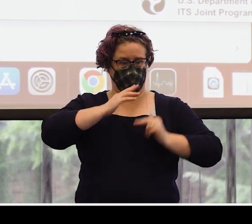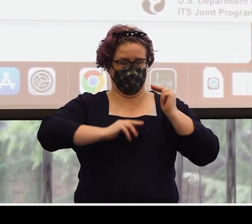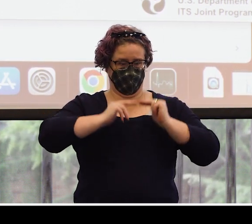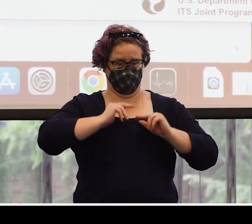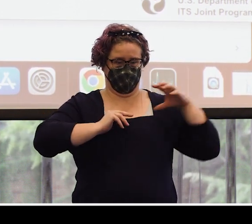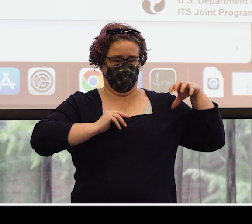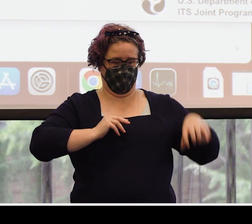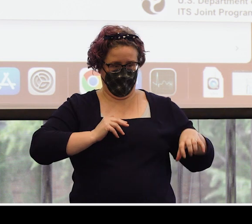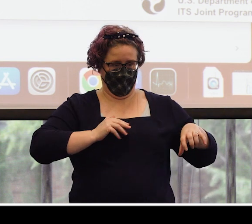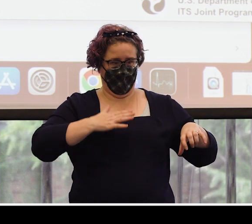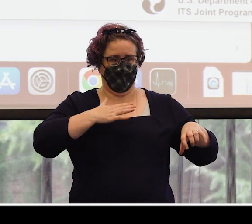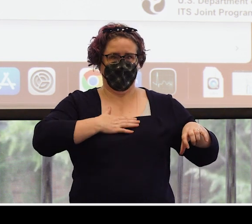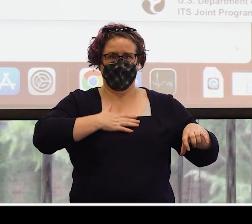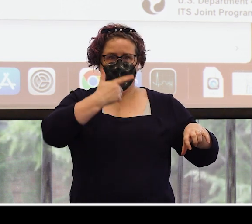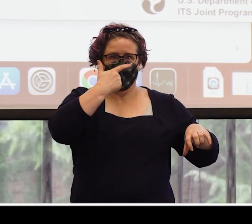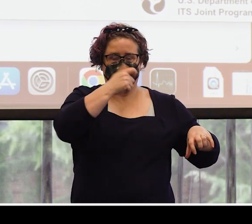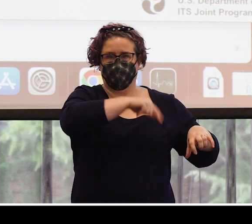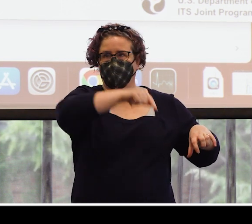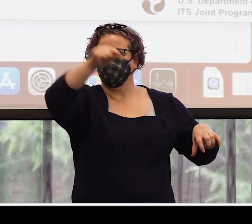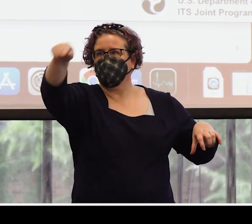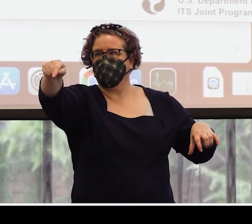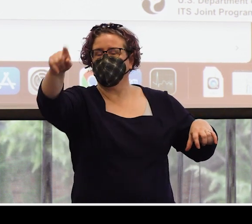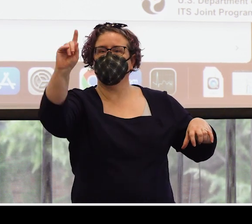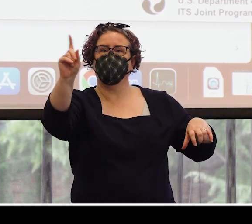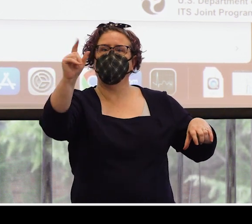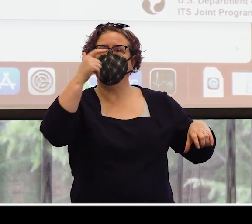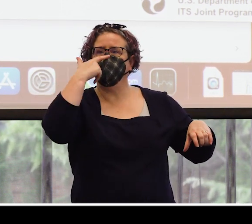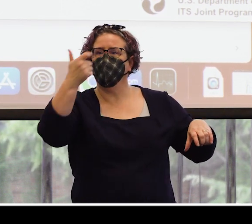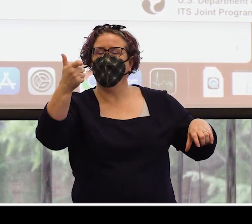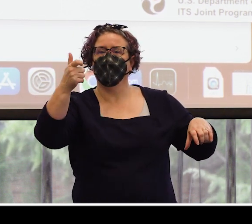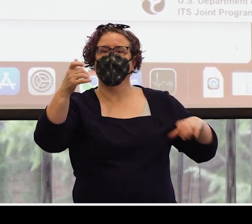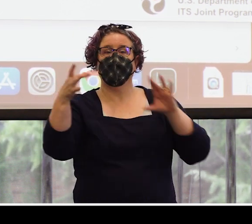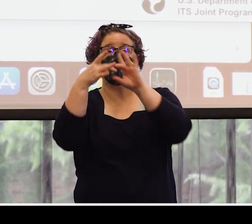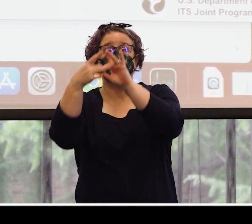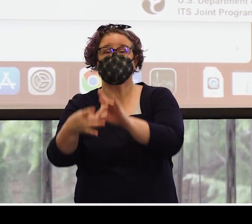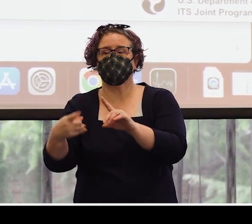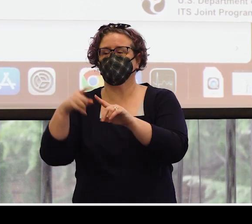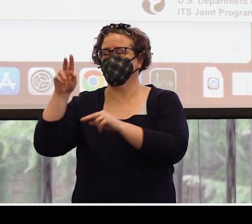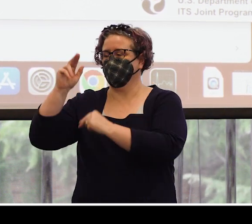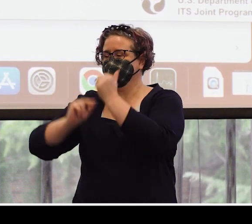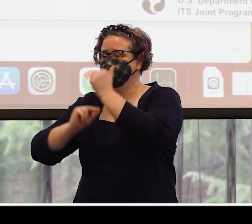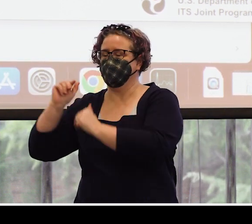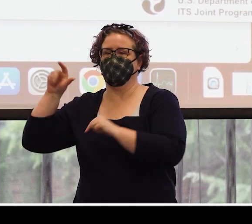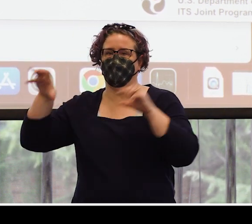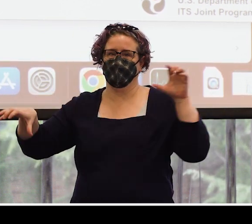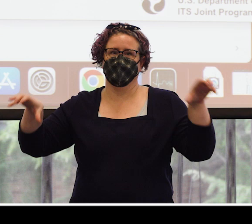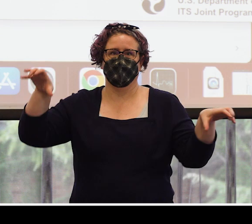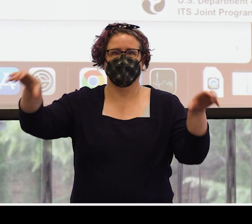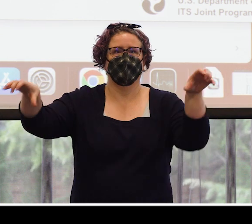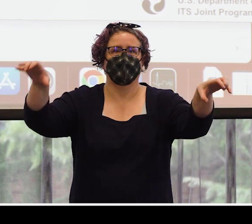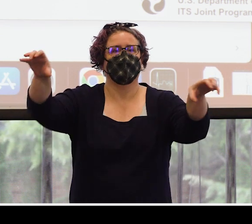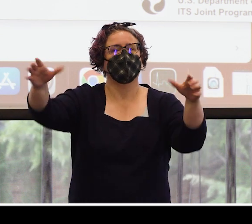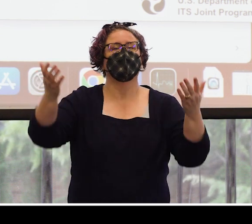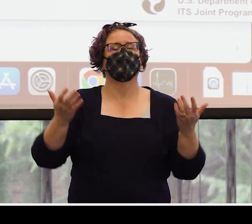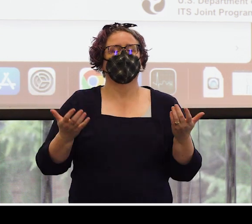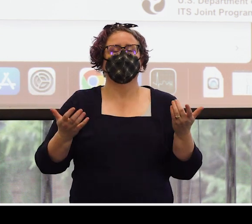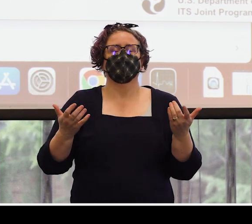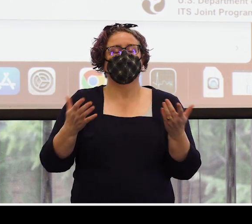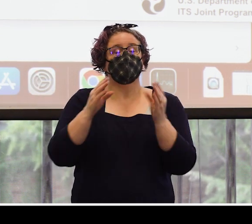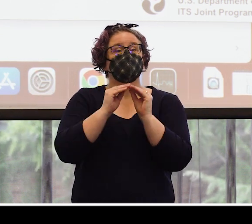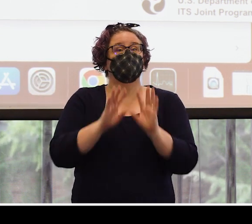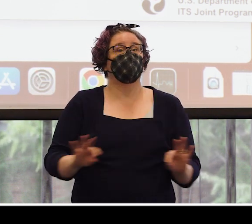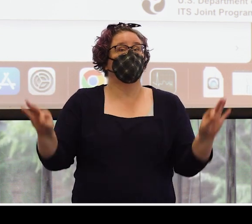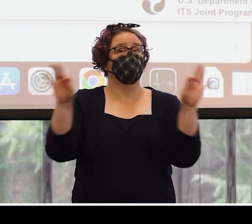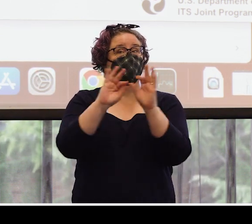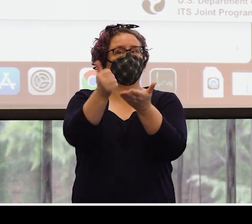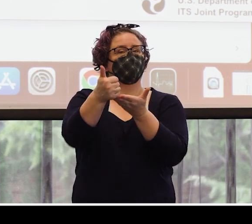or my point of interest is with respect to these buildings or these points of interest that I come across. And more